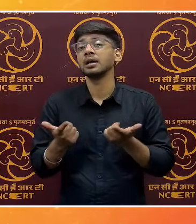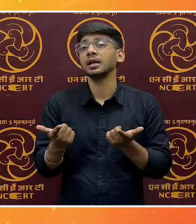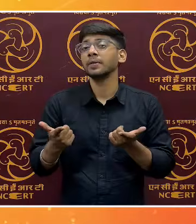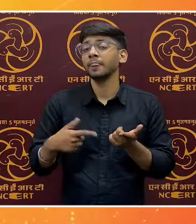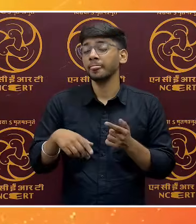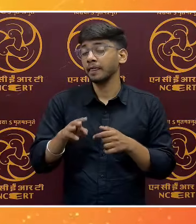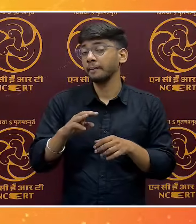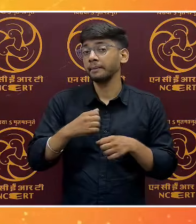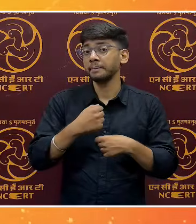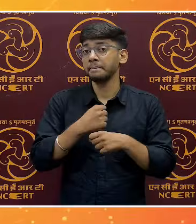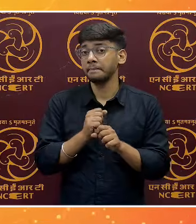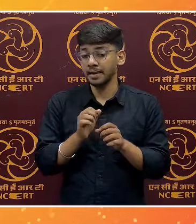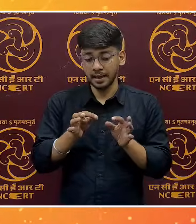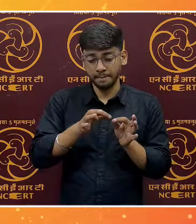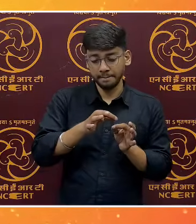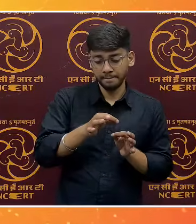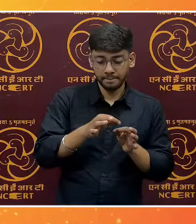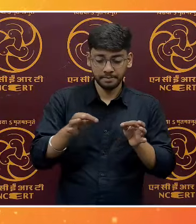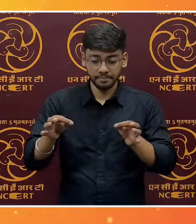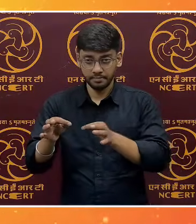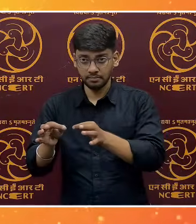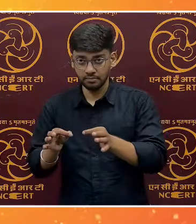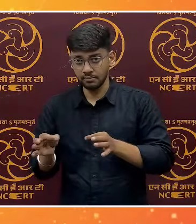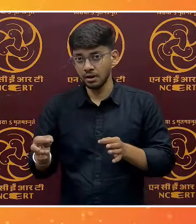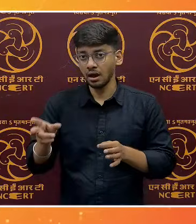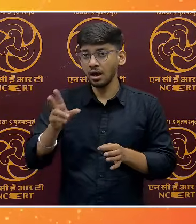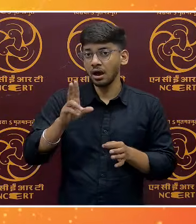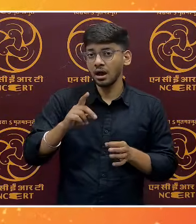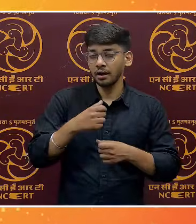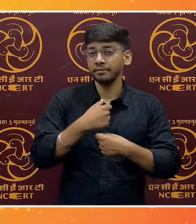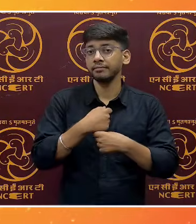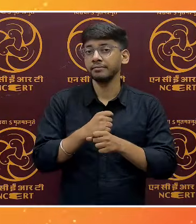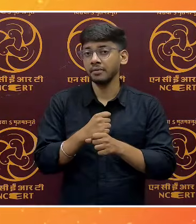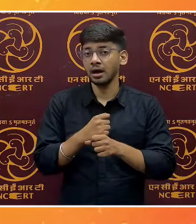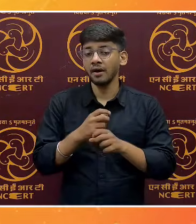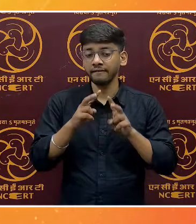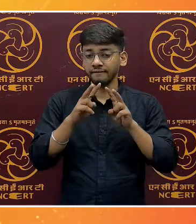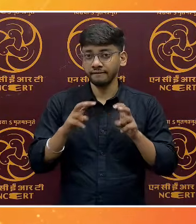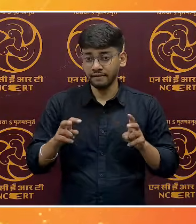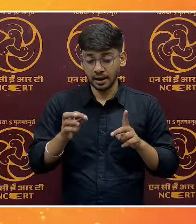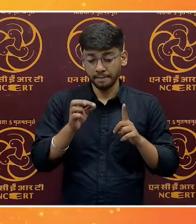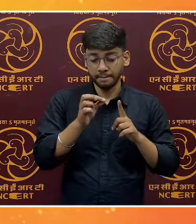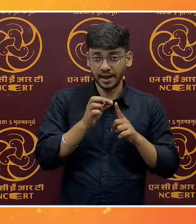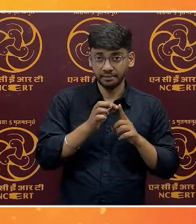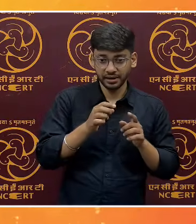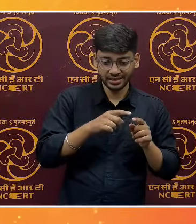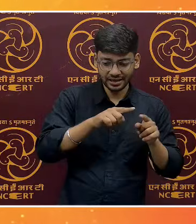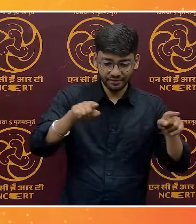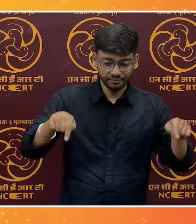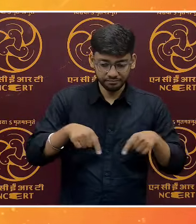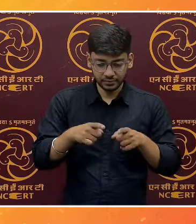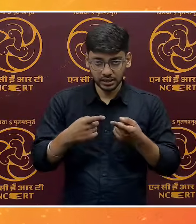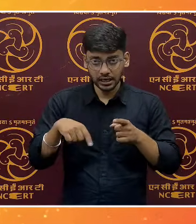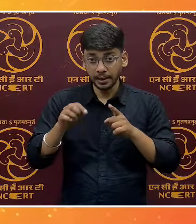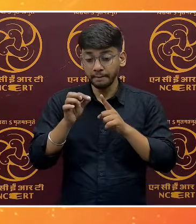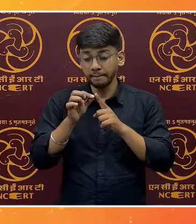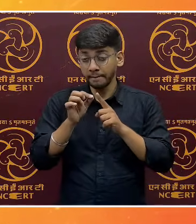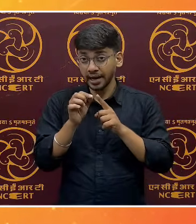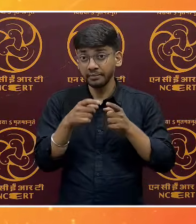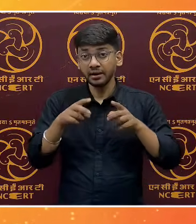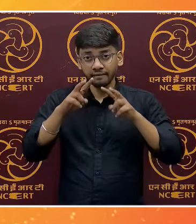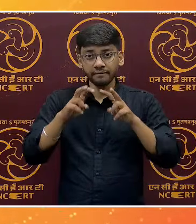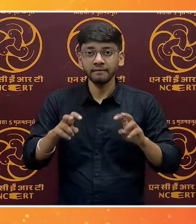to make the boundary. So this way again we have to find the perimeter of this particular size. So